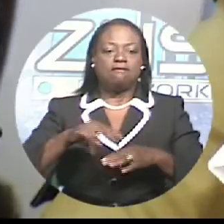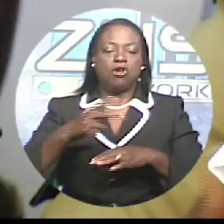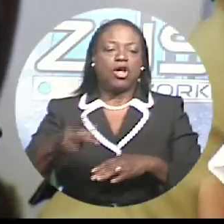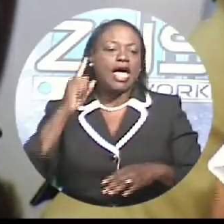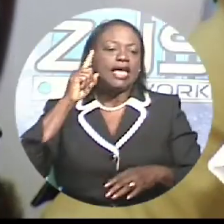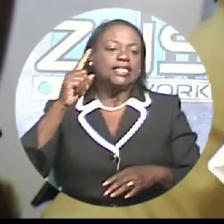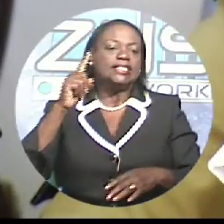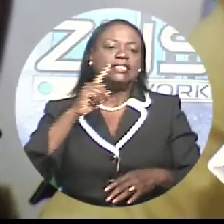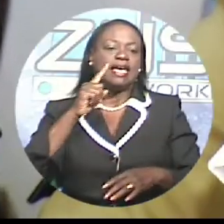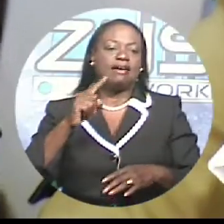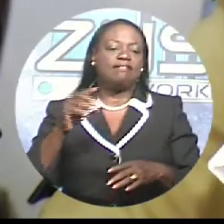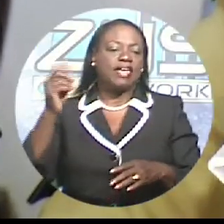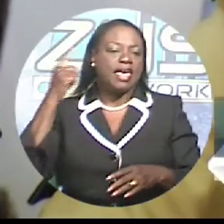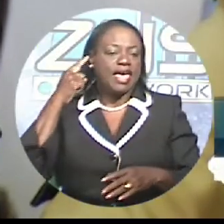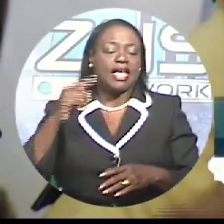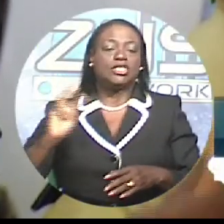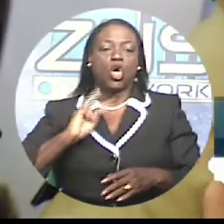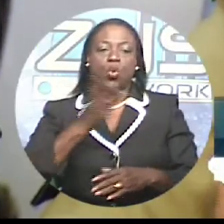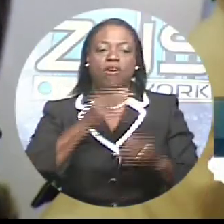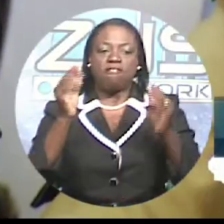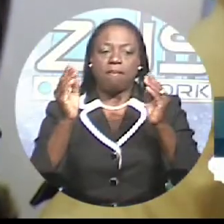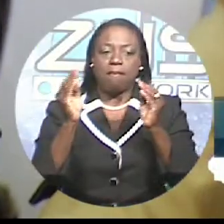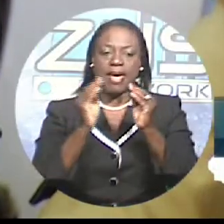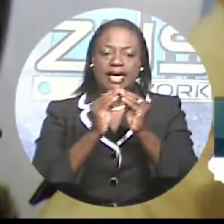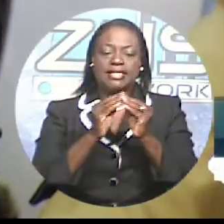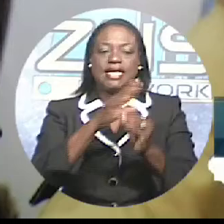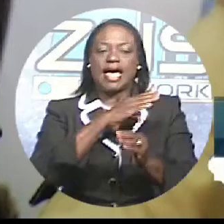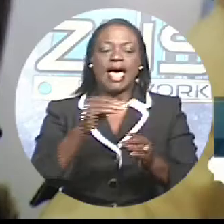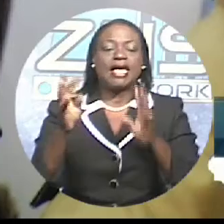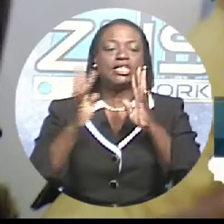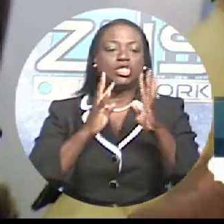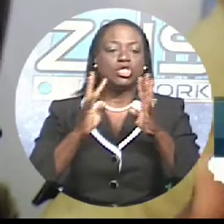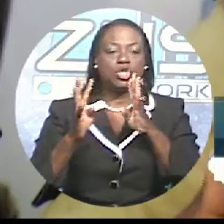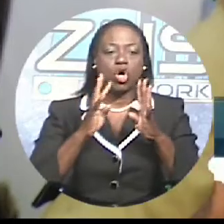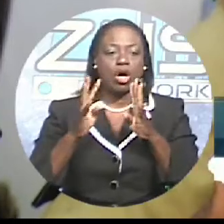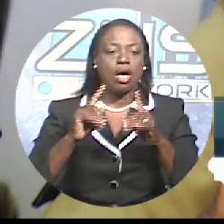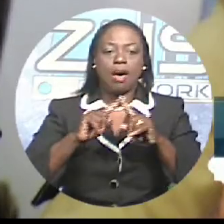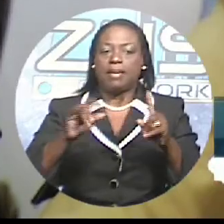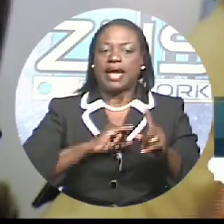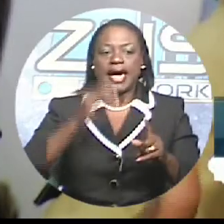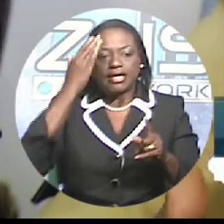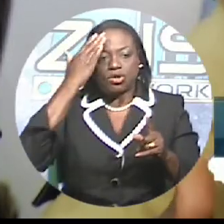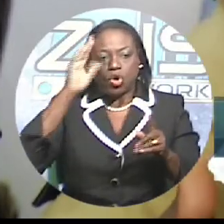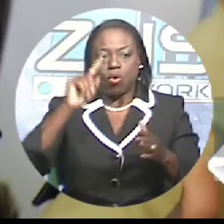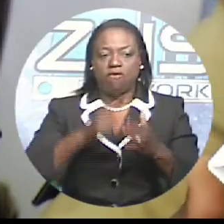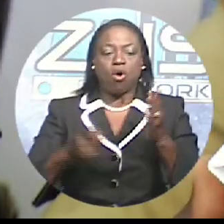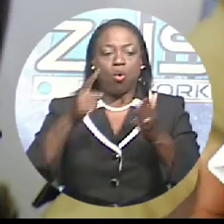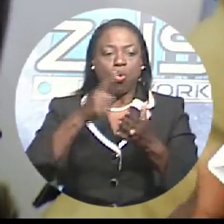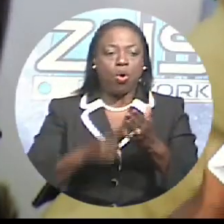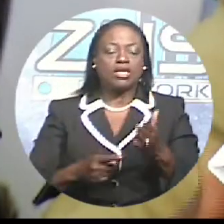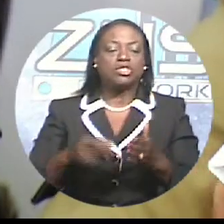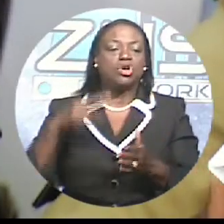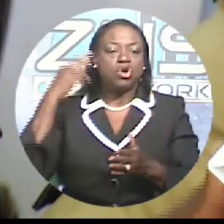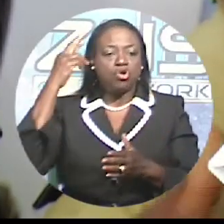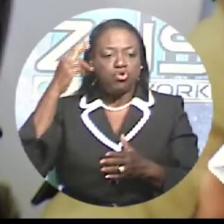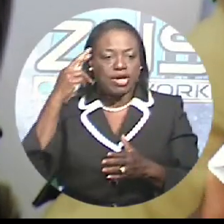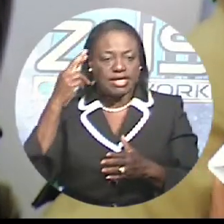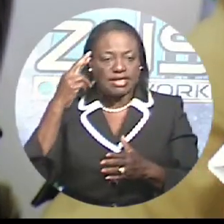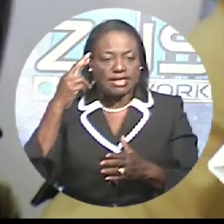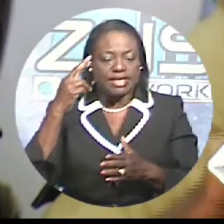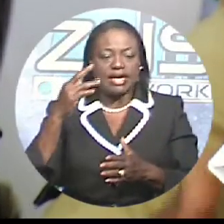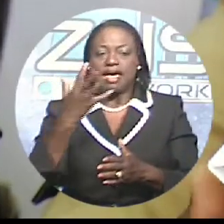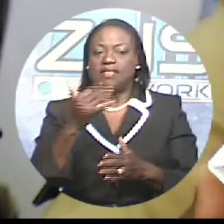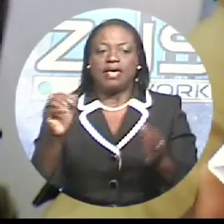met, we have talked, and the problems are still there. I don't know for what reason we are meeting, if we're not going to bring